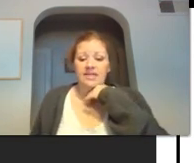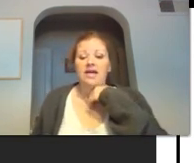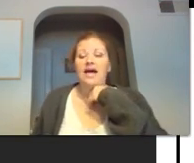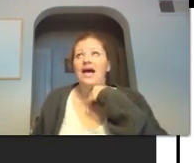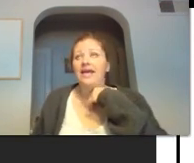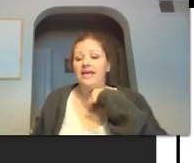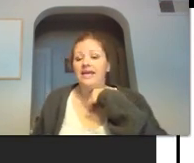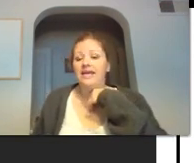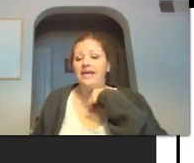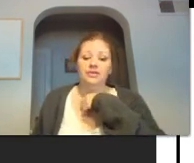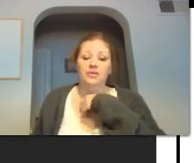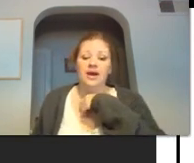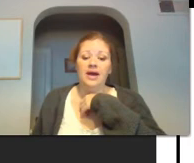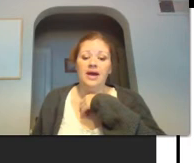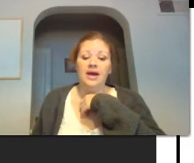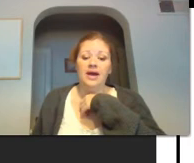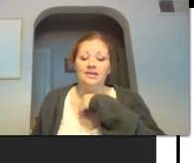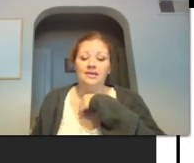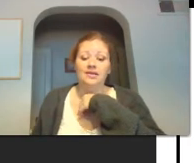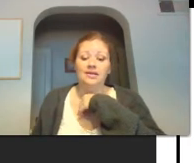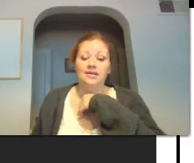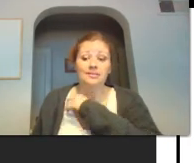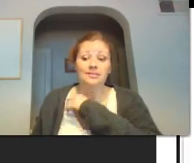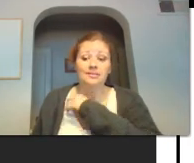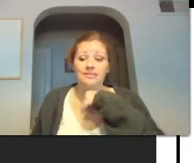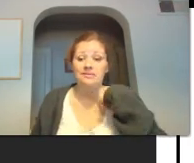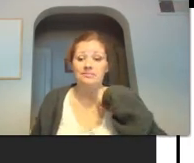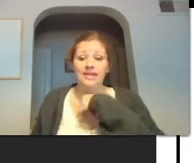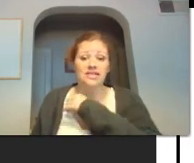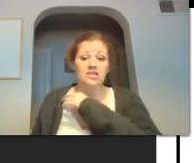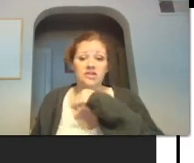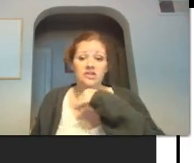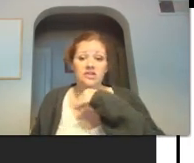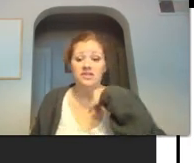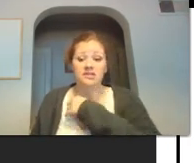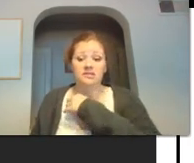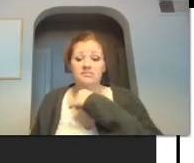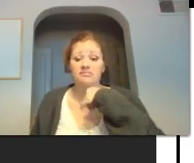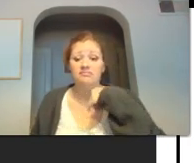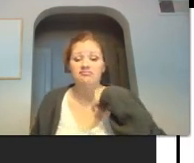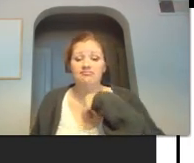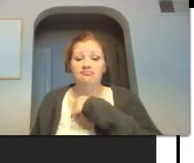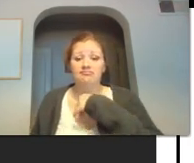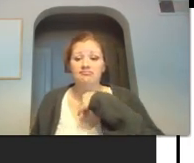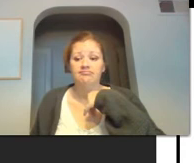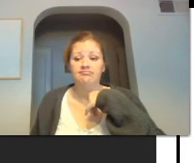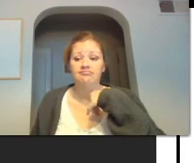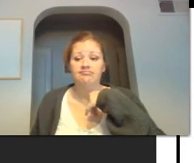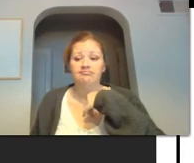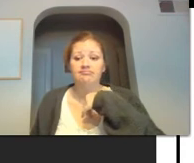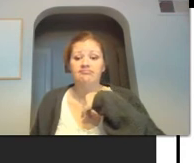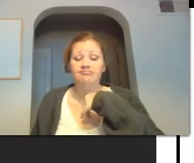Sometimes I get to choose who I work with, and sometimes my teacher chooses.